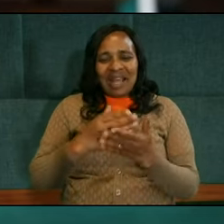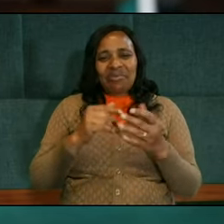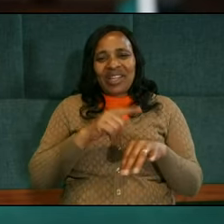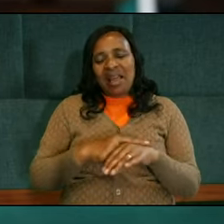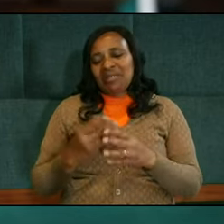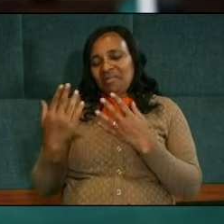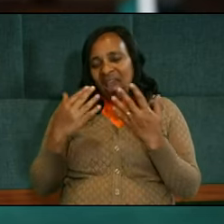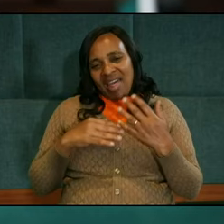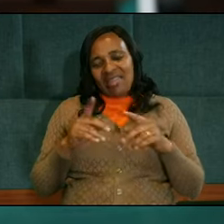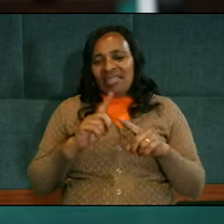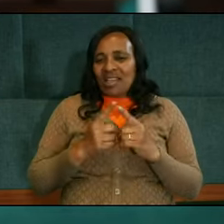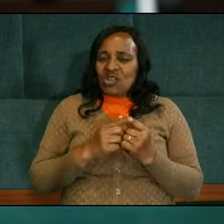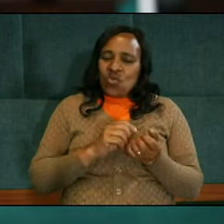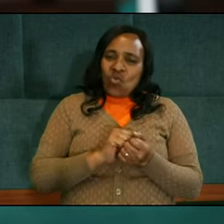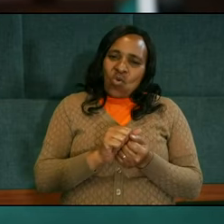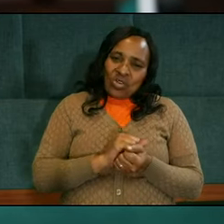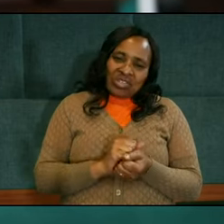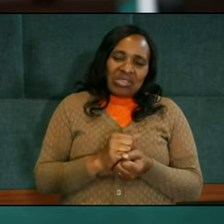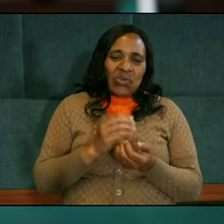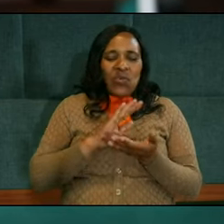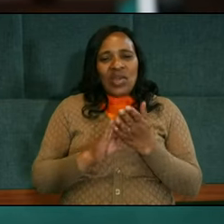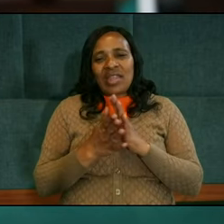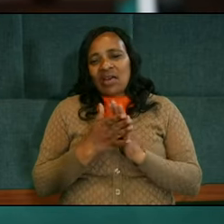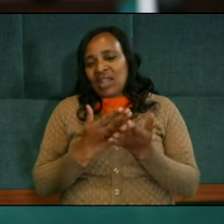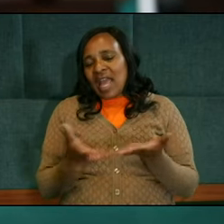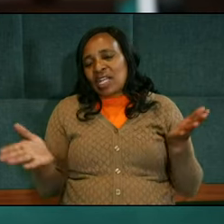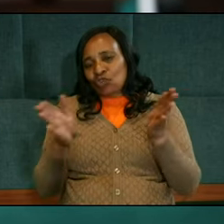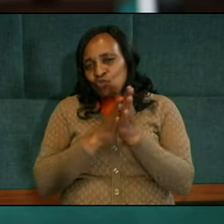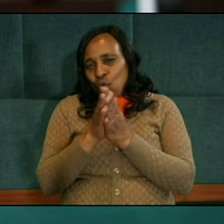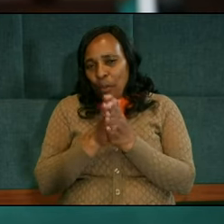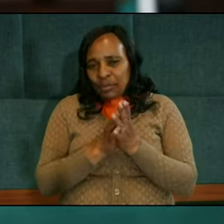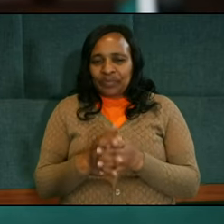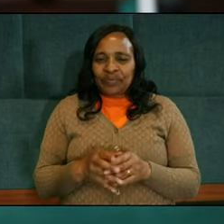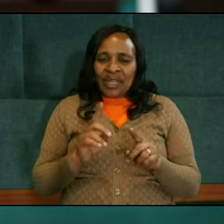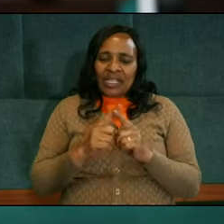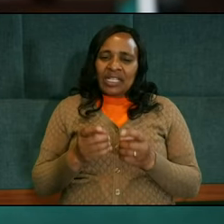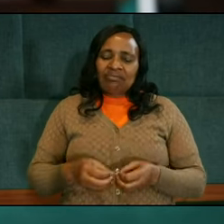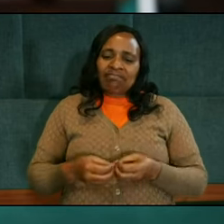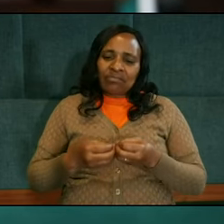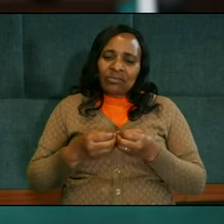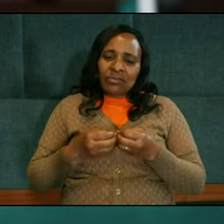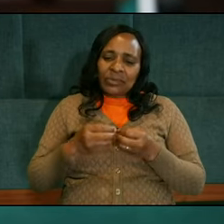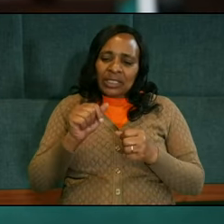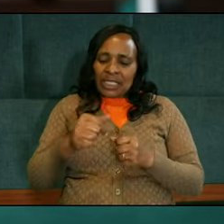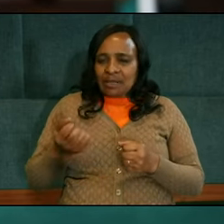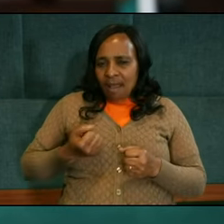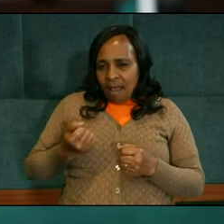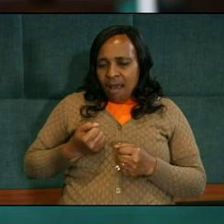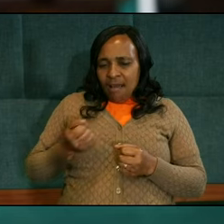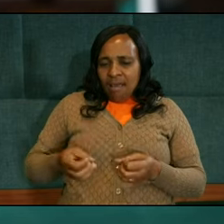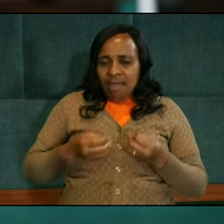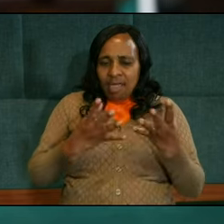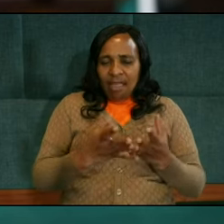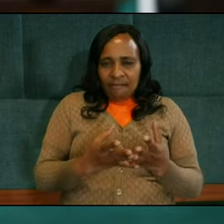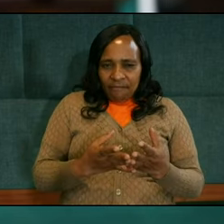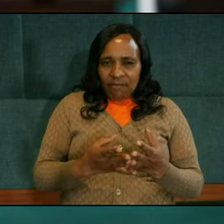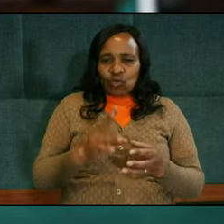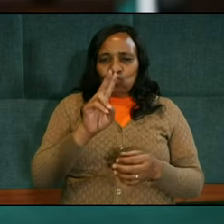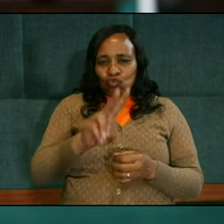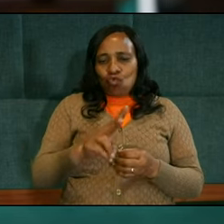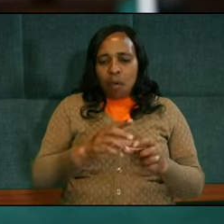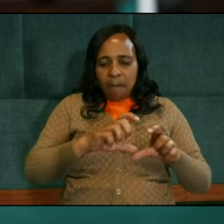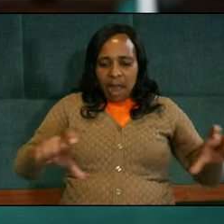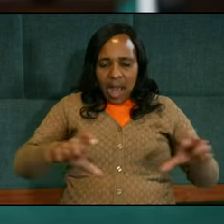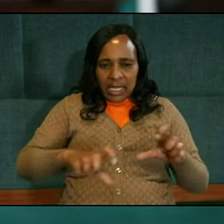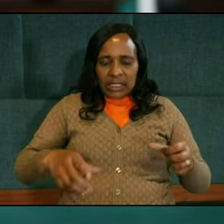wash their clothes without any. Katia handed two square bars of soap to a six-year-old girl.